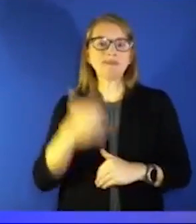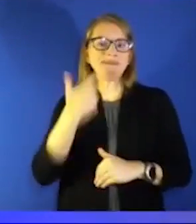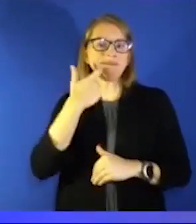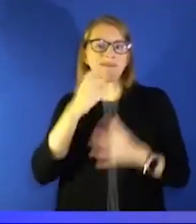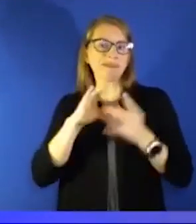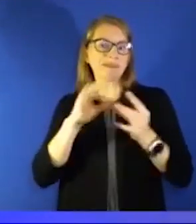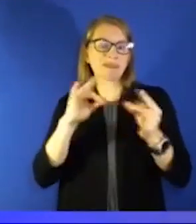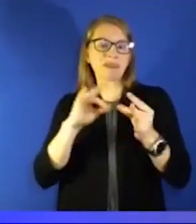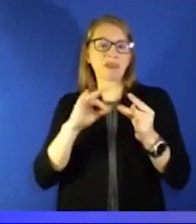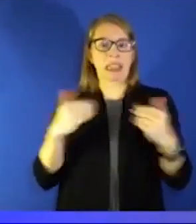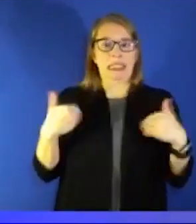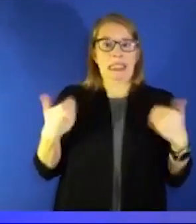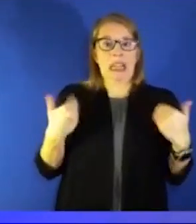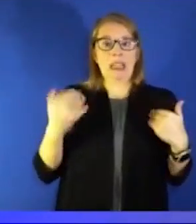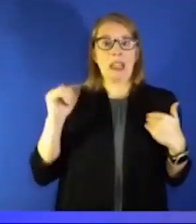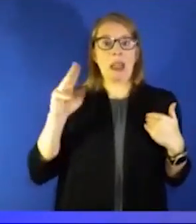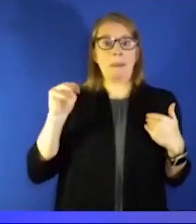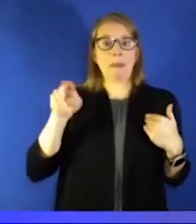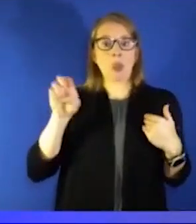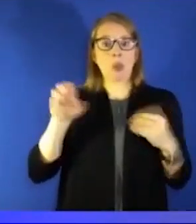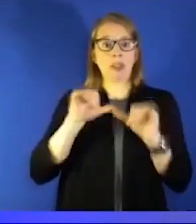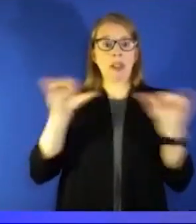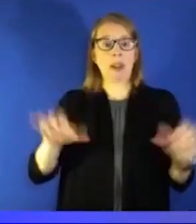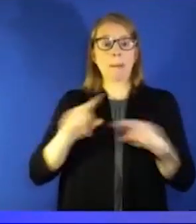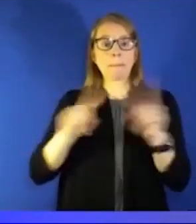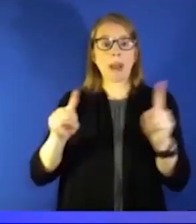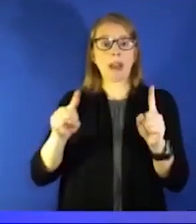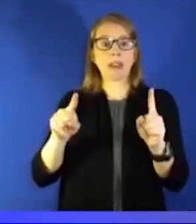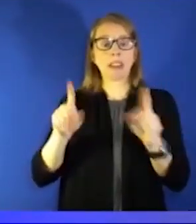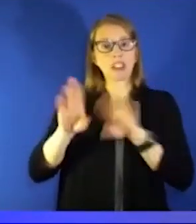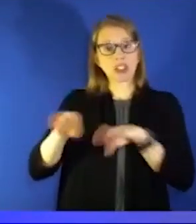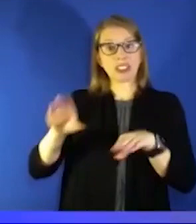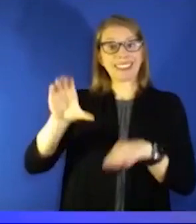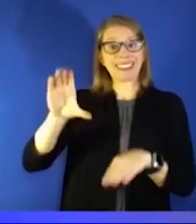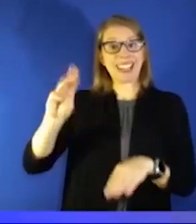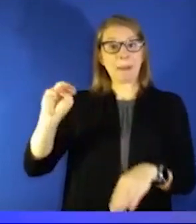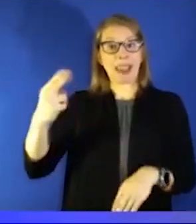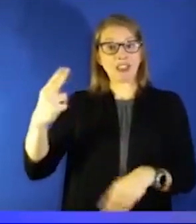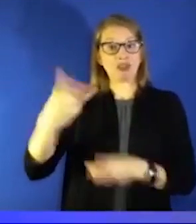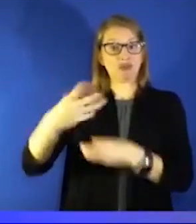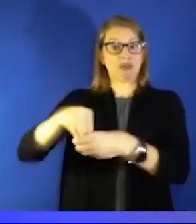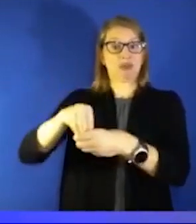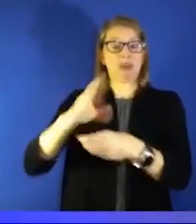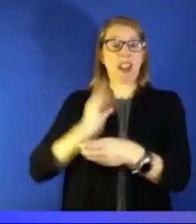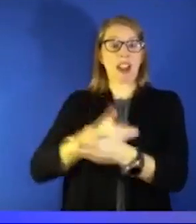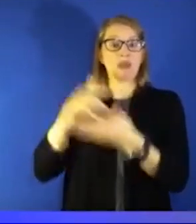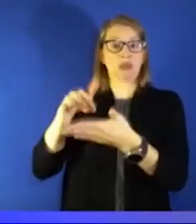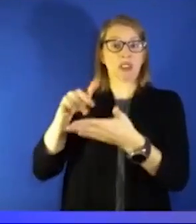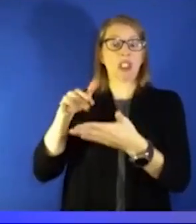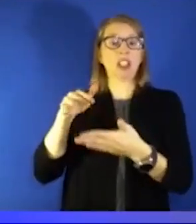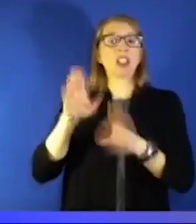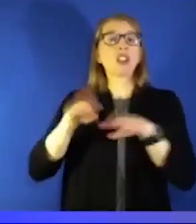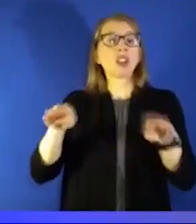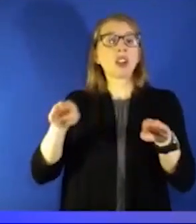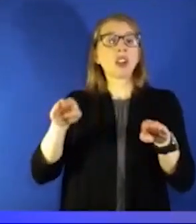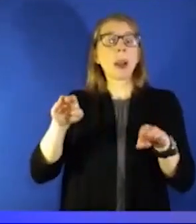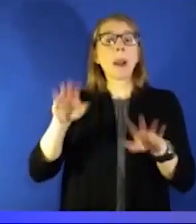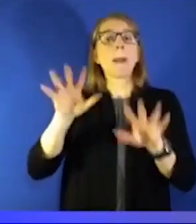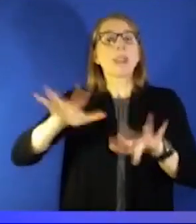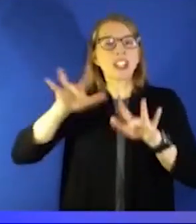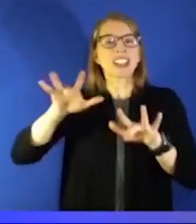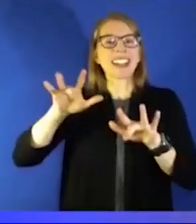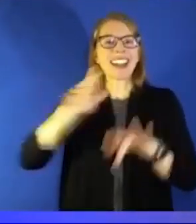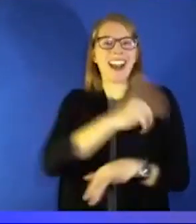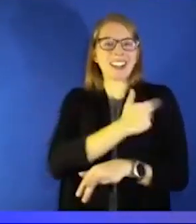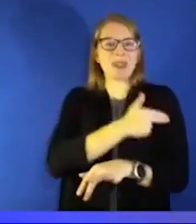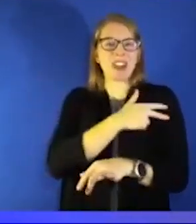immune system. But we've had plenty of people from children on the Children's Hospital on the Children's Memorial Hospital on the Children's Mercy Hospital on the show.